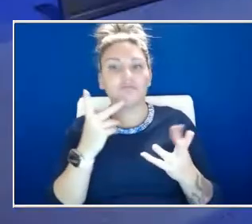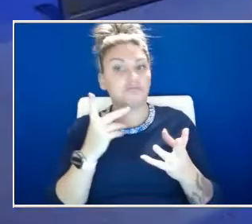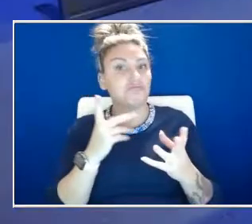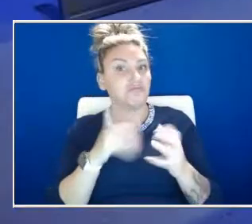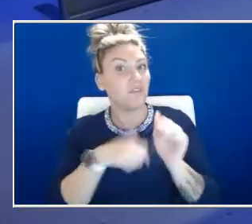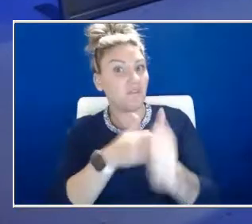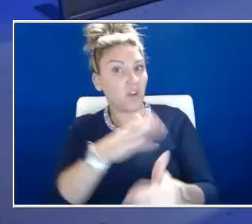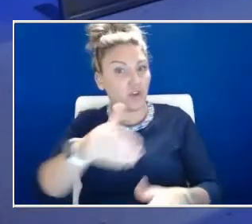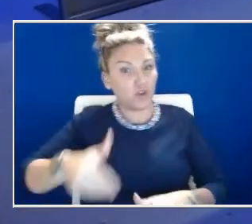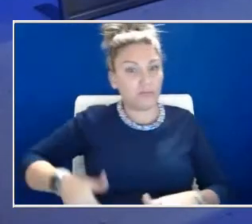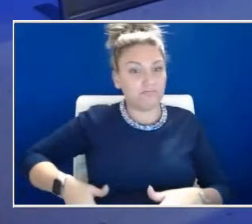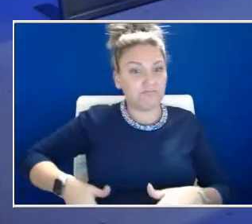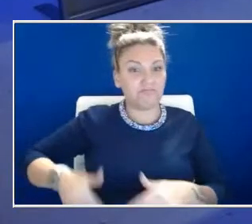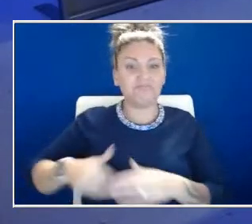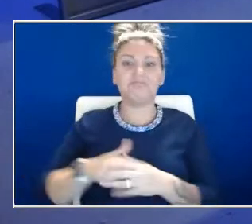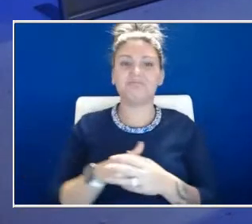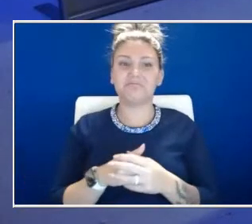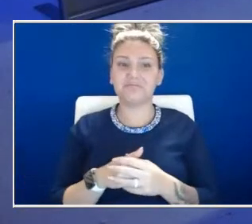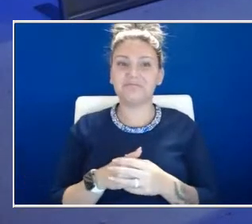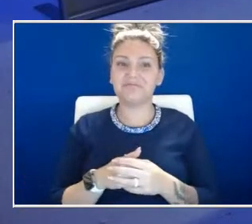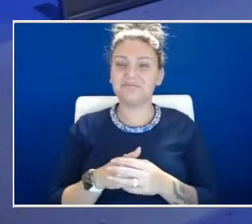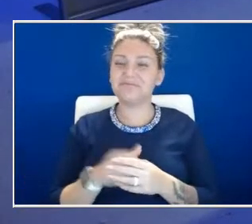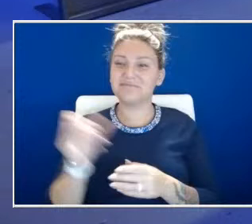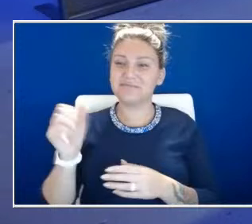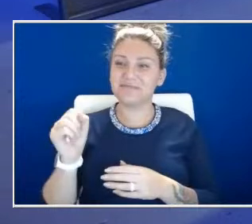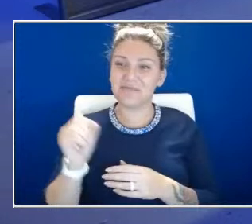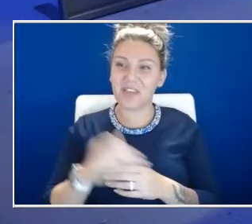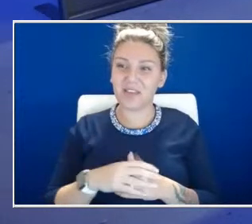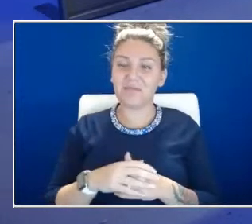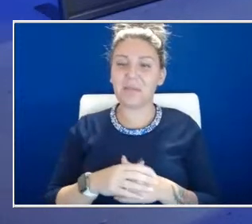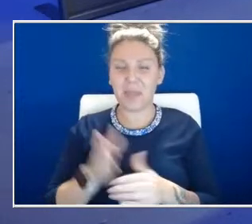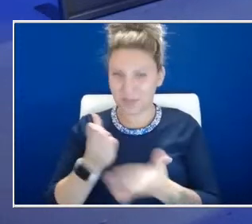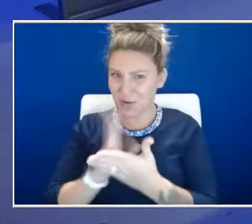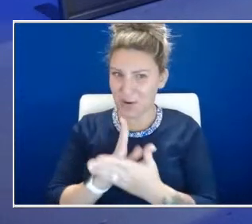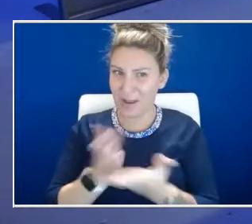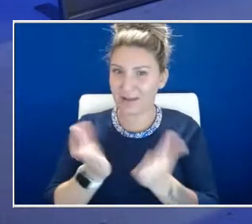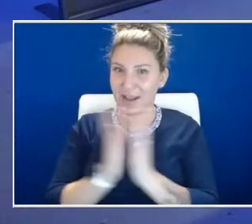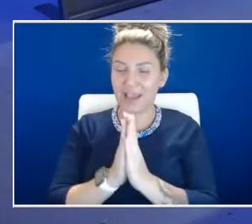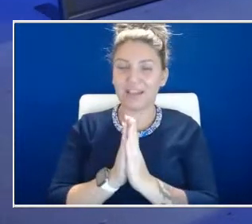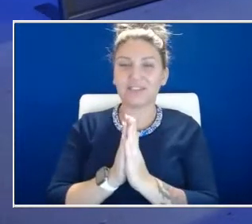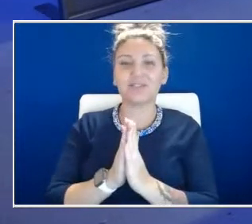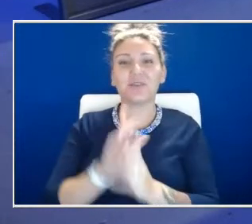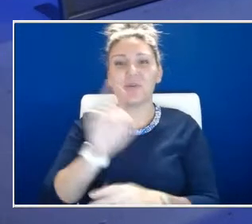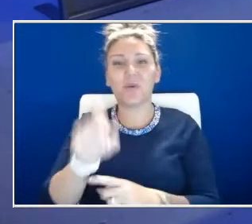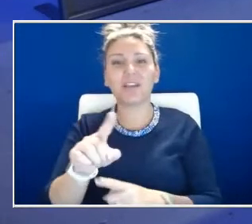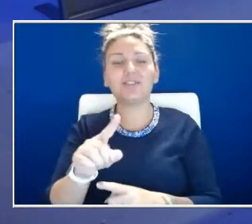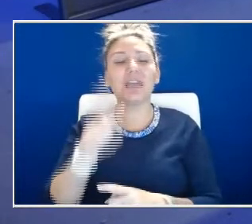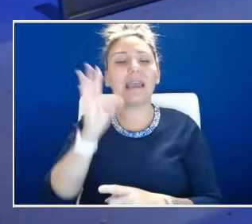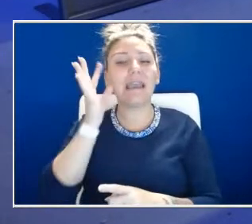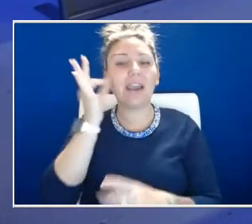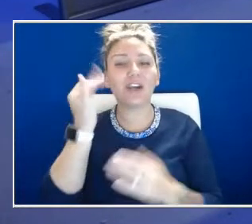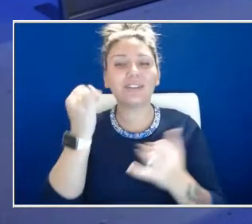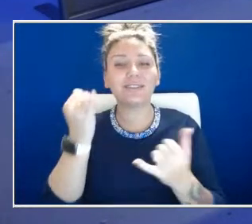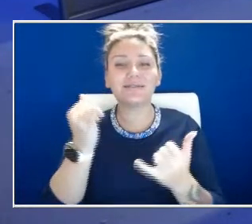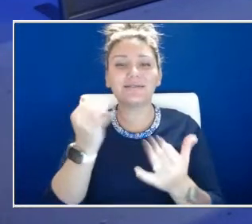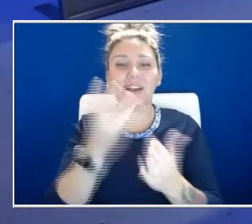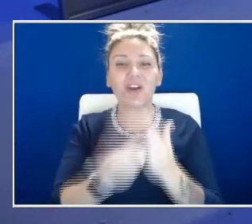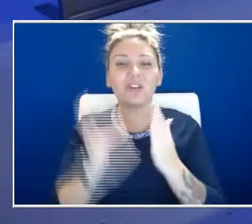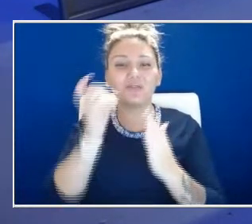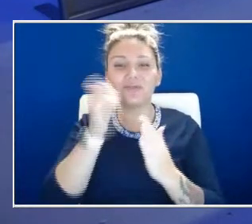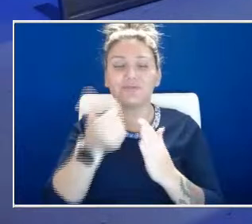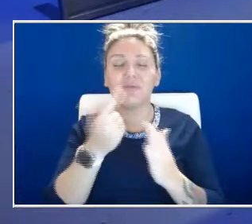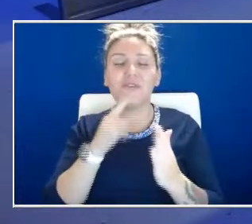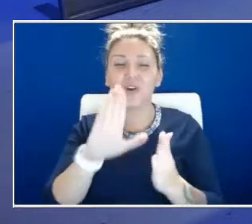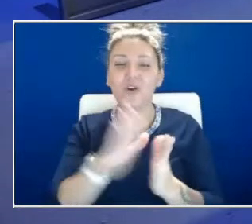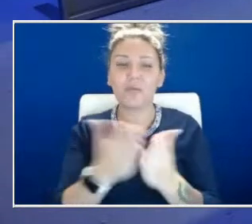ask questions. Okay, yes. It's okay to ask questions. Again, Here Today, Gone Tomorrow is Cammie's book. Thank you so much just for being a friend of our show. I know you